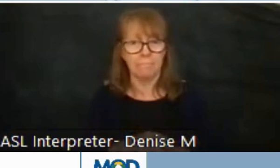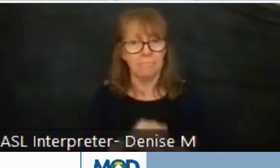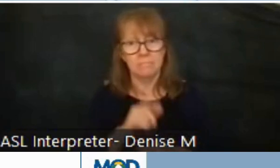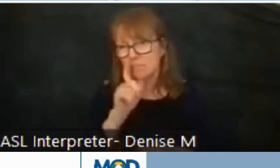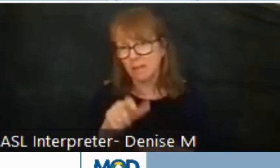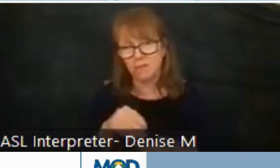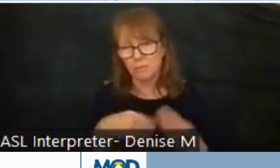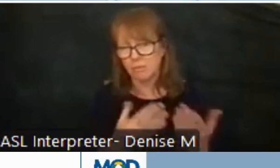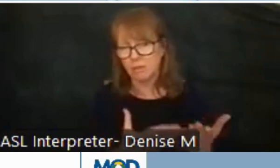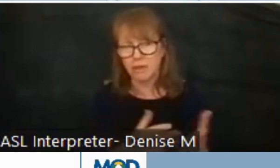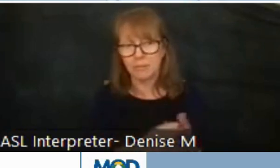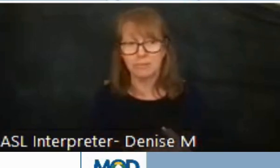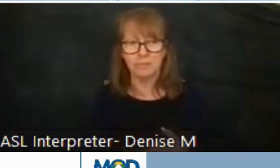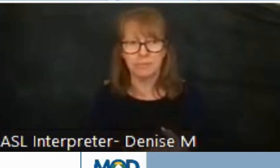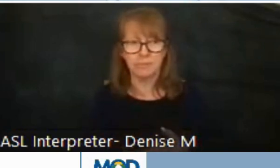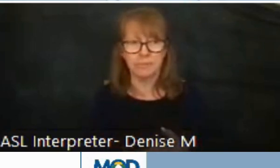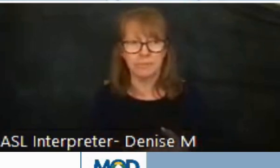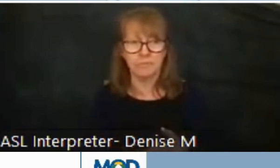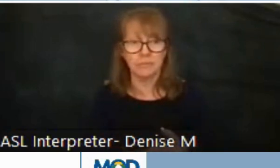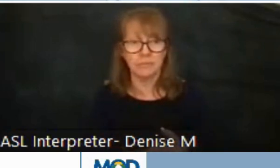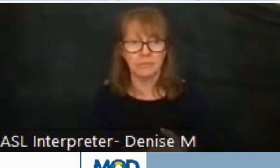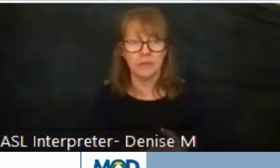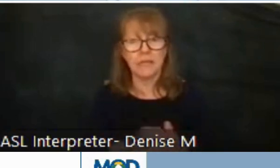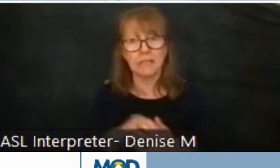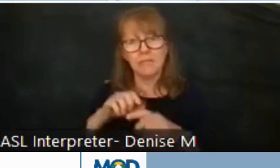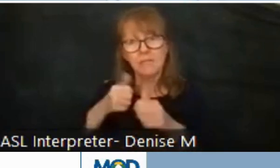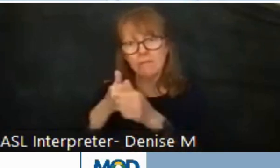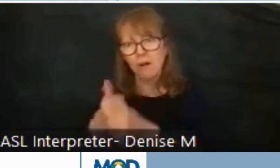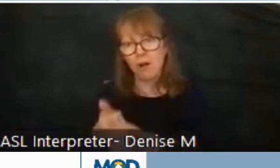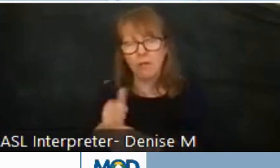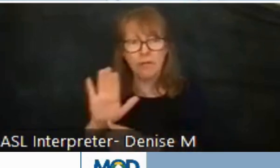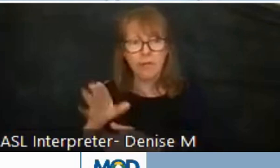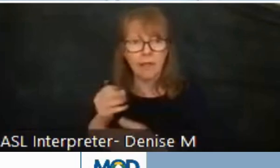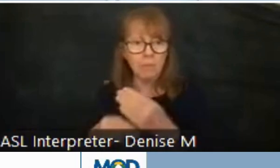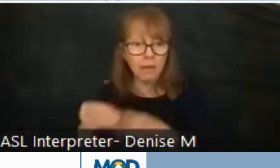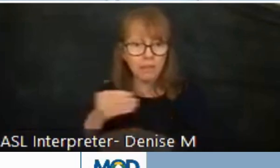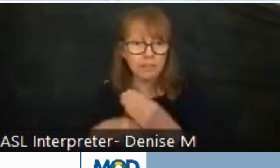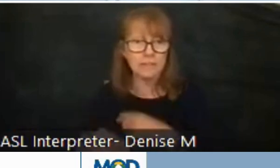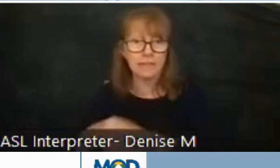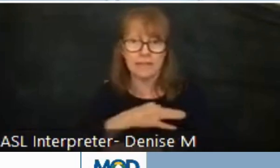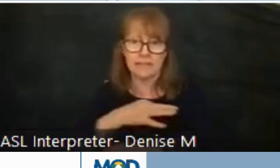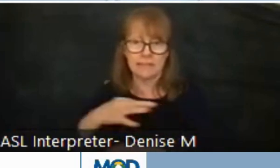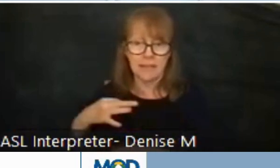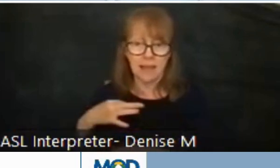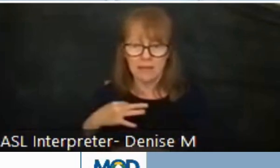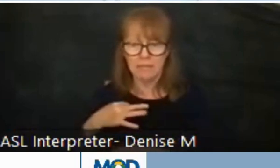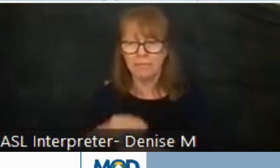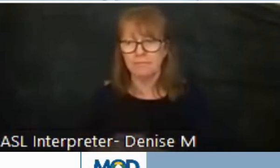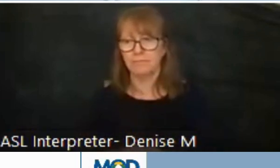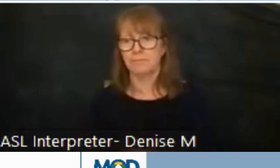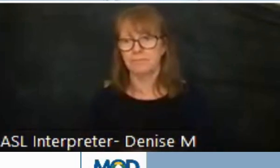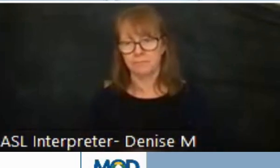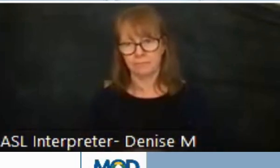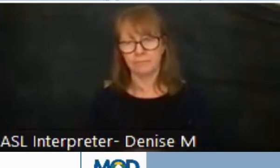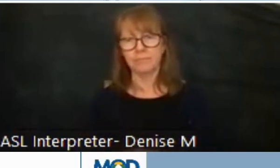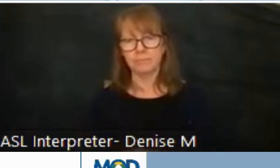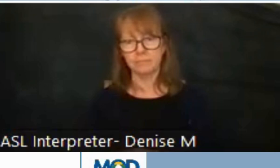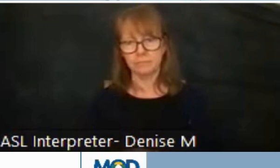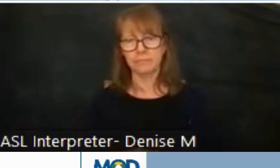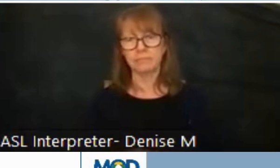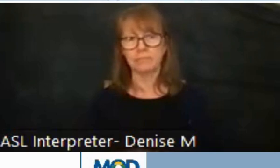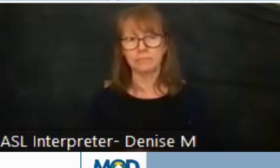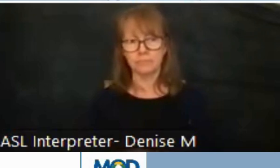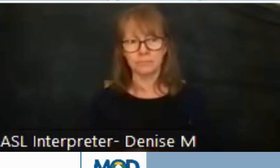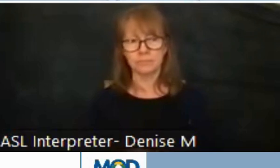depend on the housing provider's budget and staffing. So an expensive auto